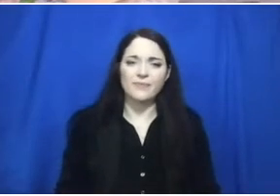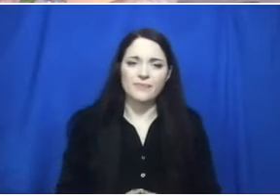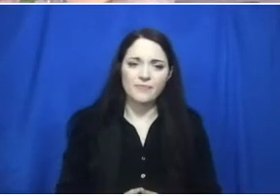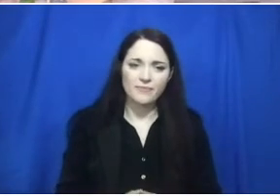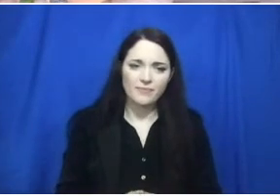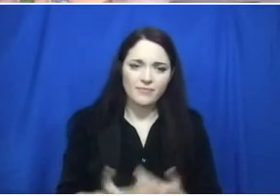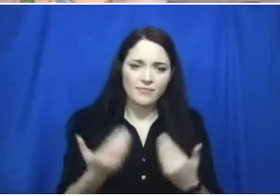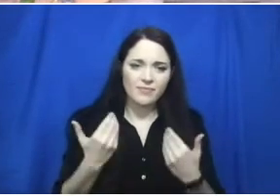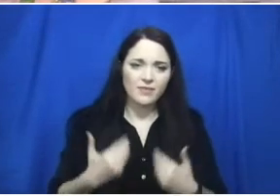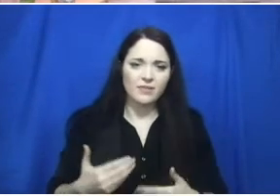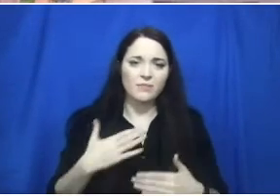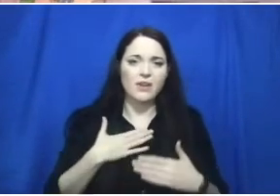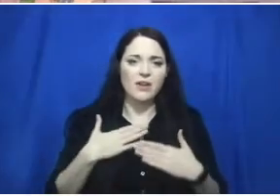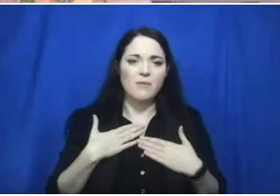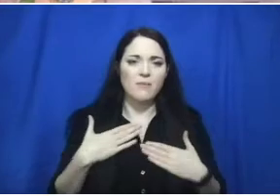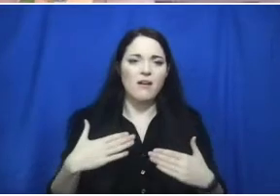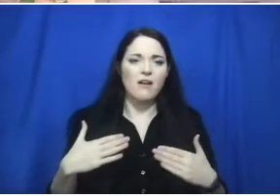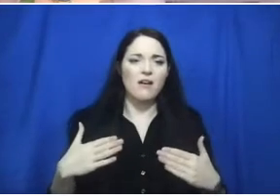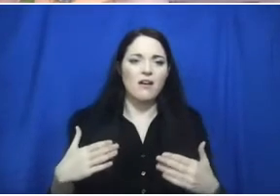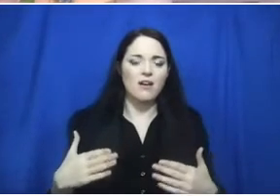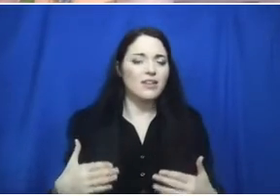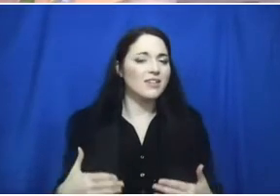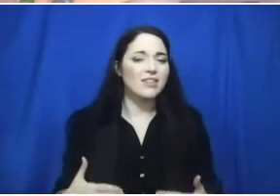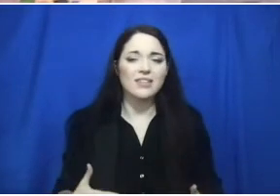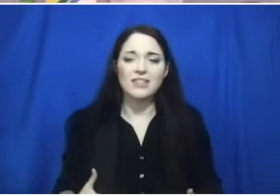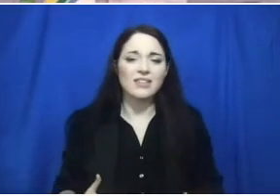This is my body,